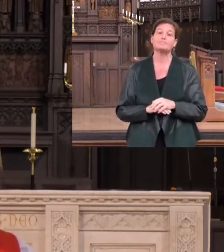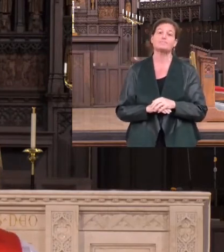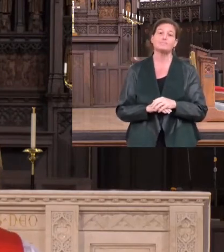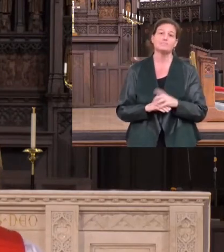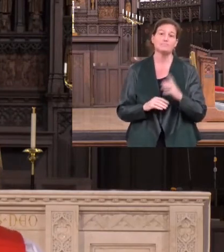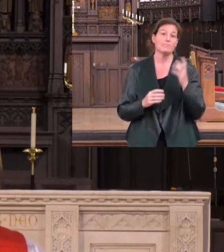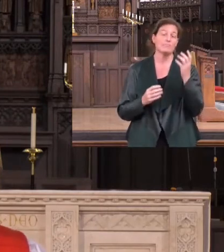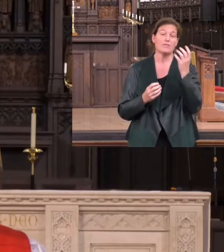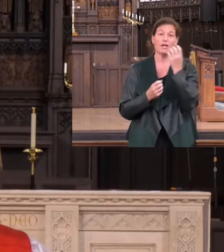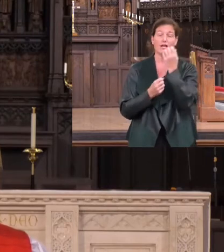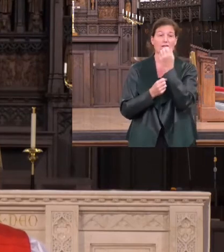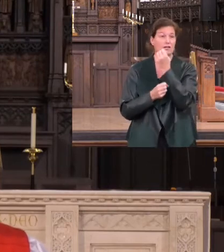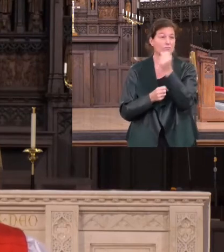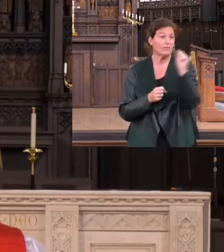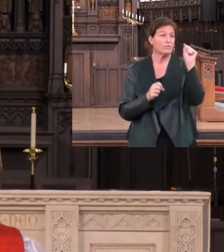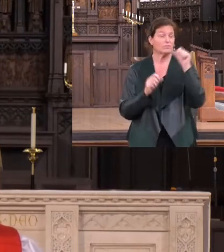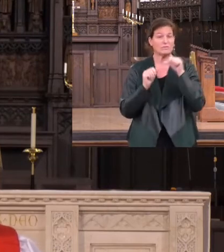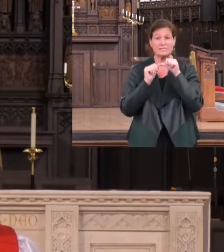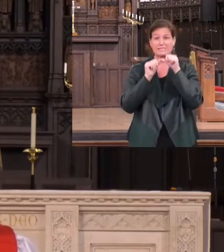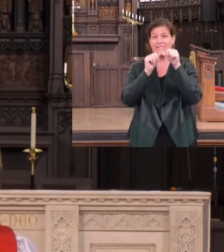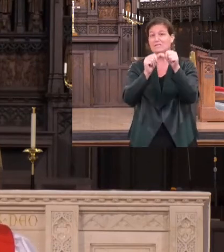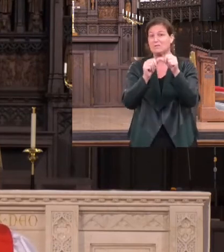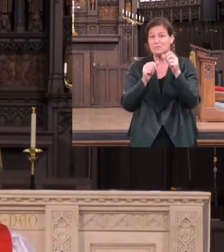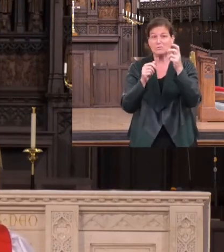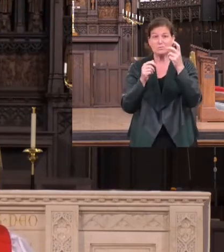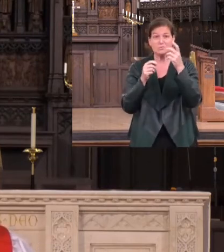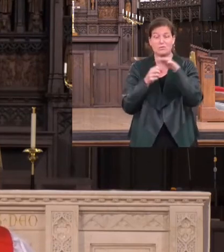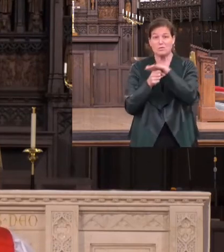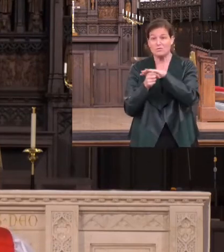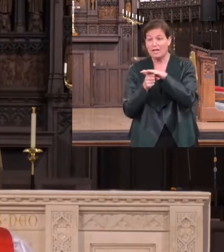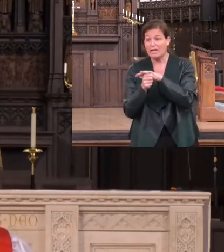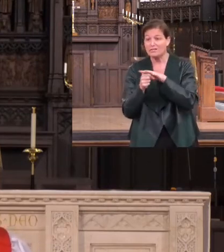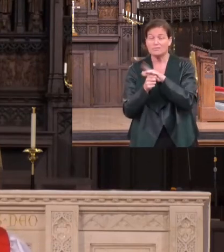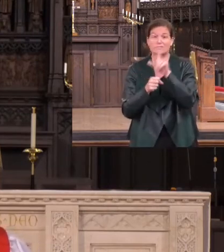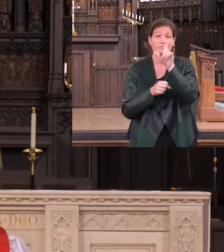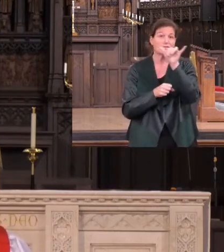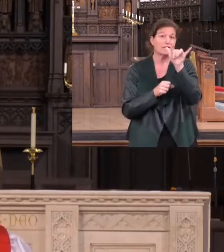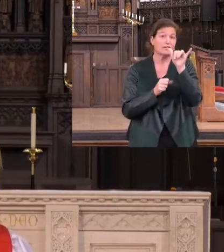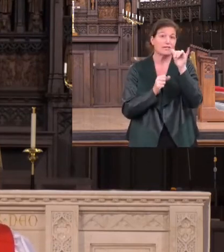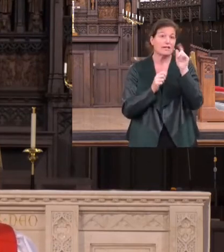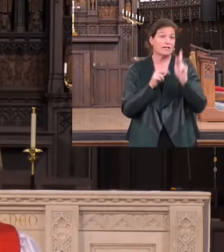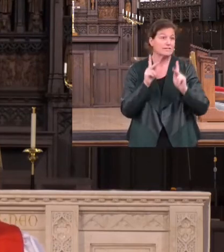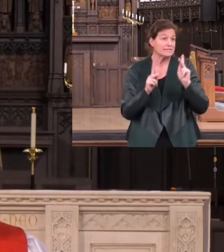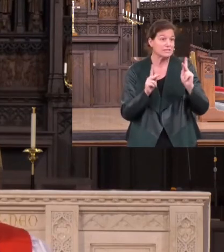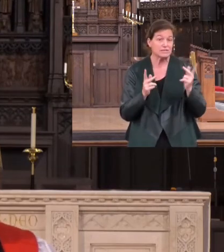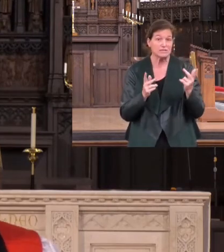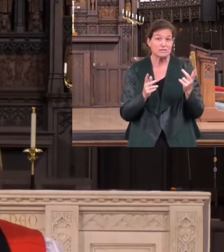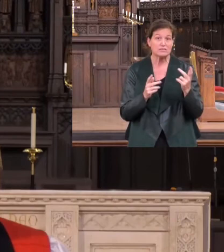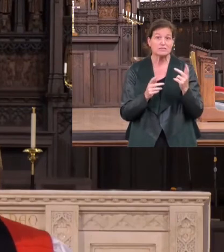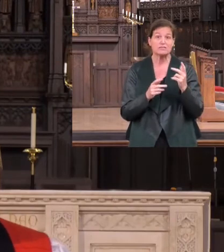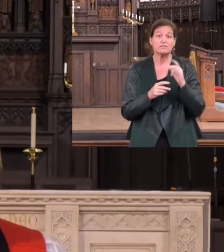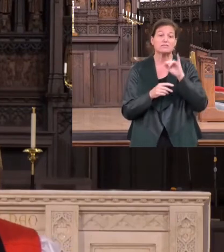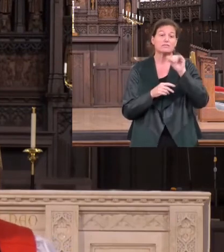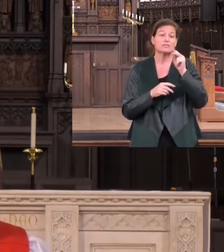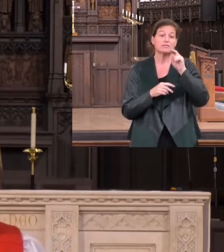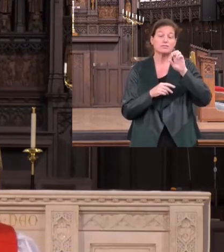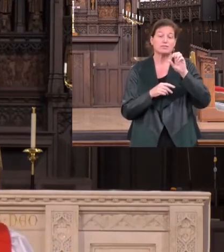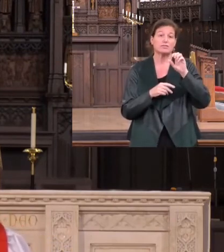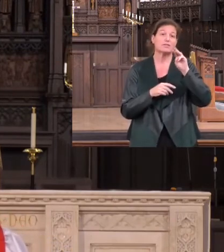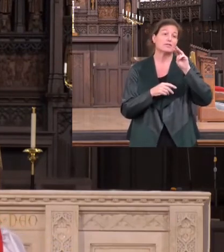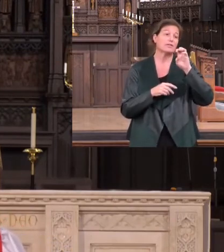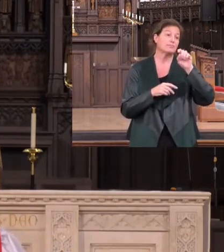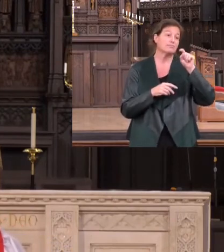And the revolution is continuing in our diocese through the development of lay leaders. Jane Griesbach and Meredith